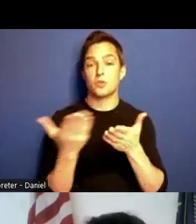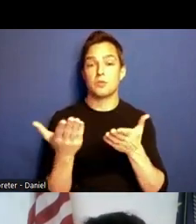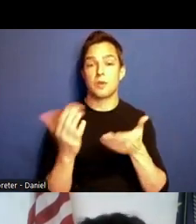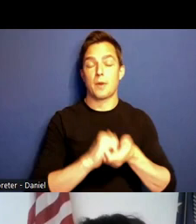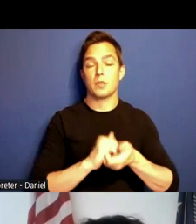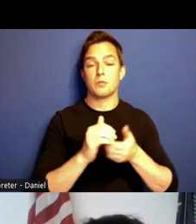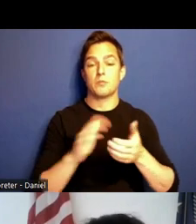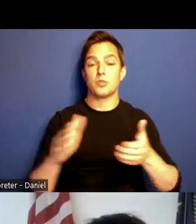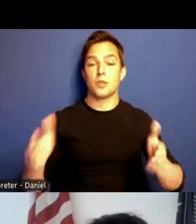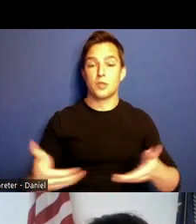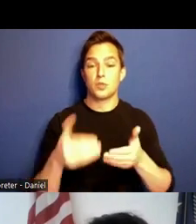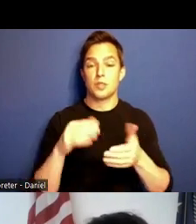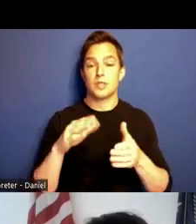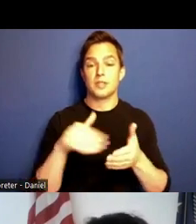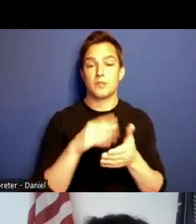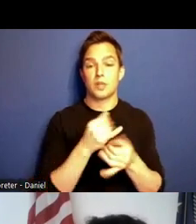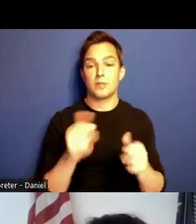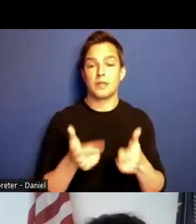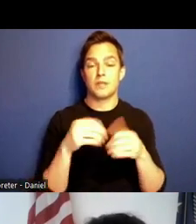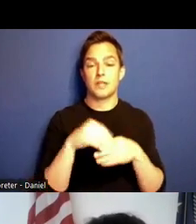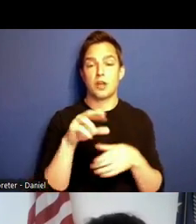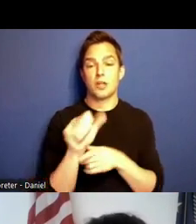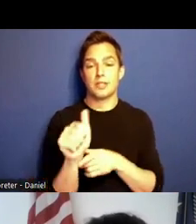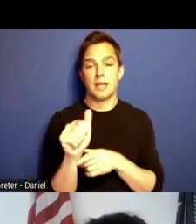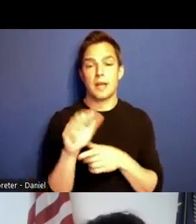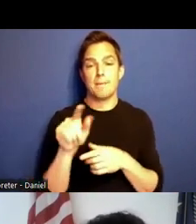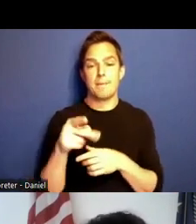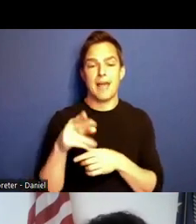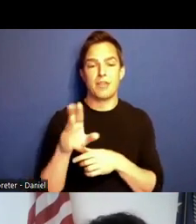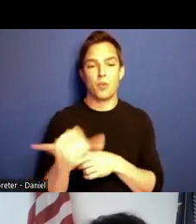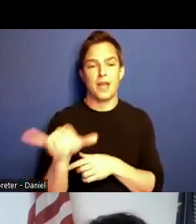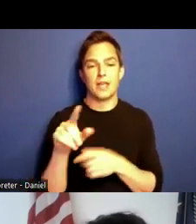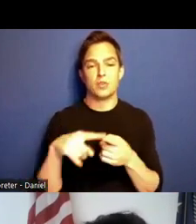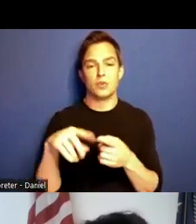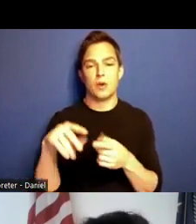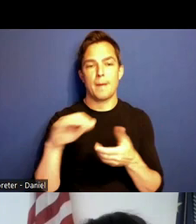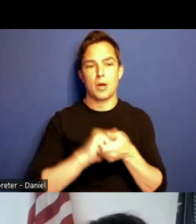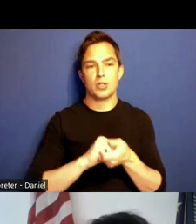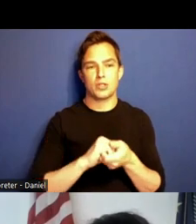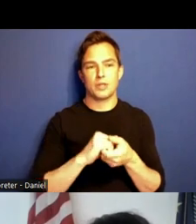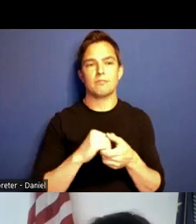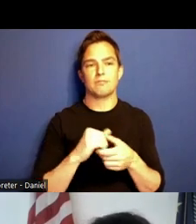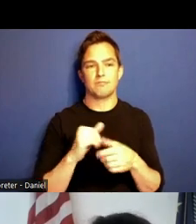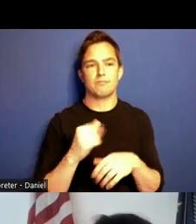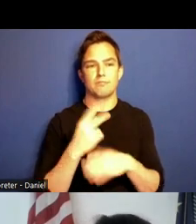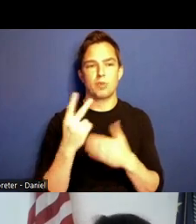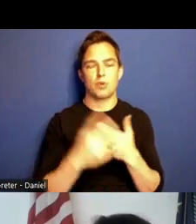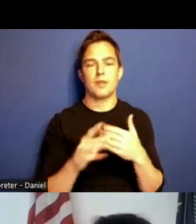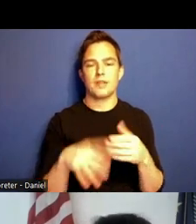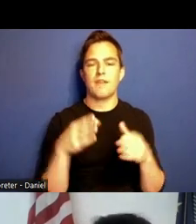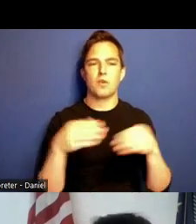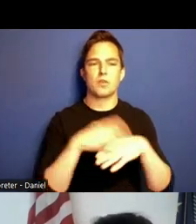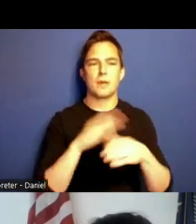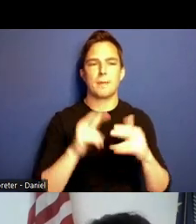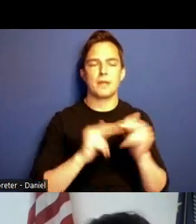for Independent Living into RSA's Pathways to Partnership program. So that focuses on building